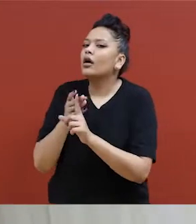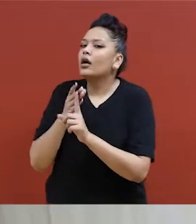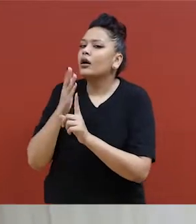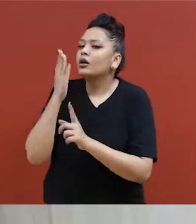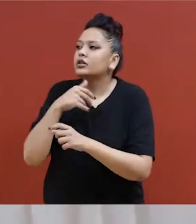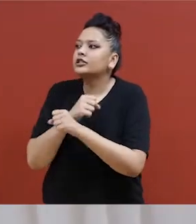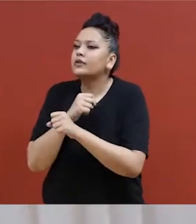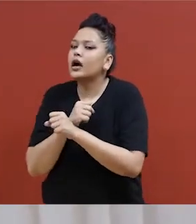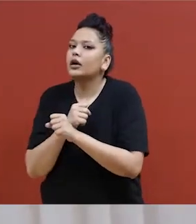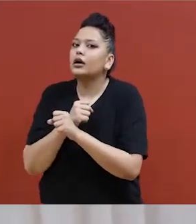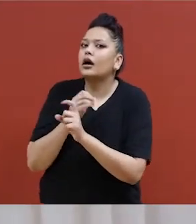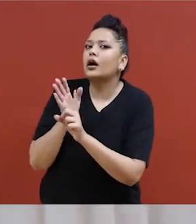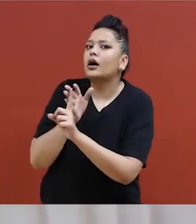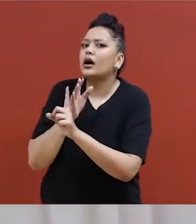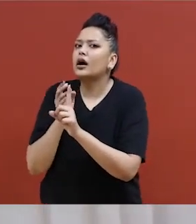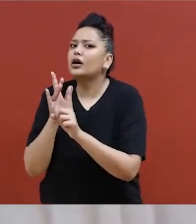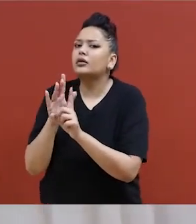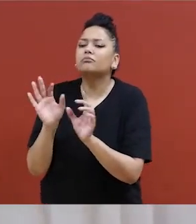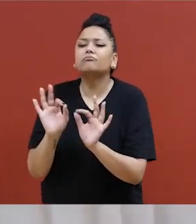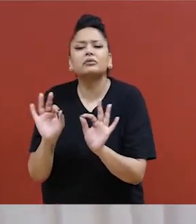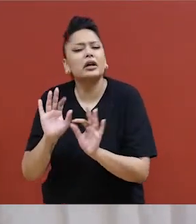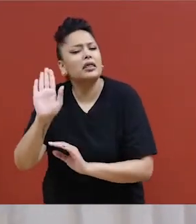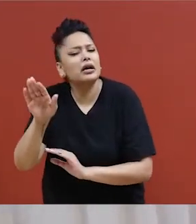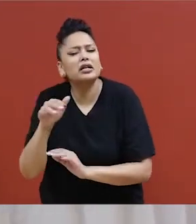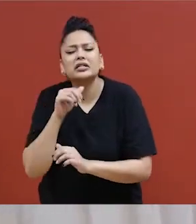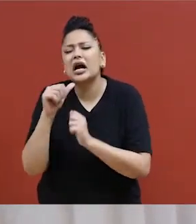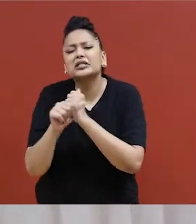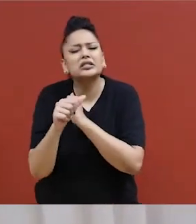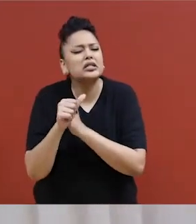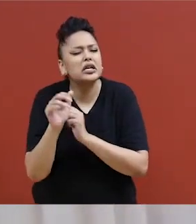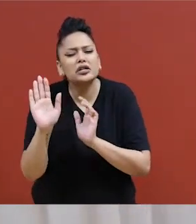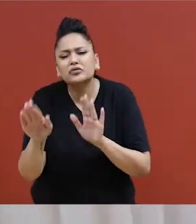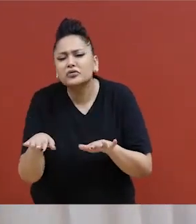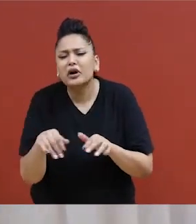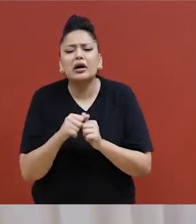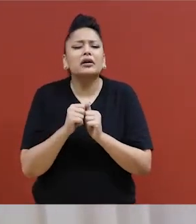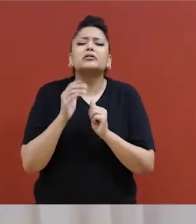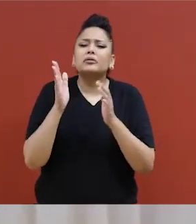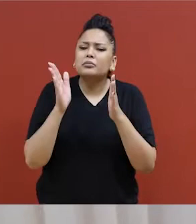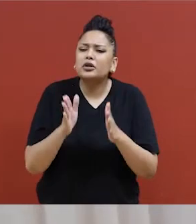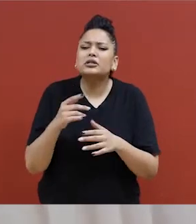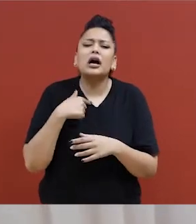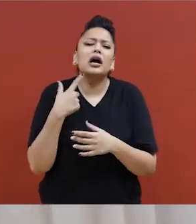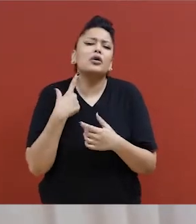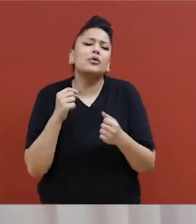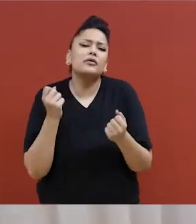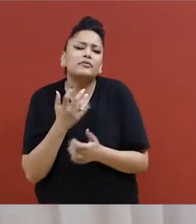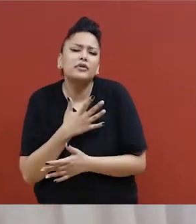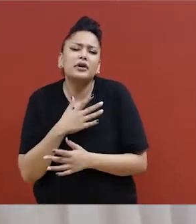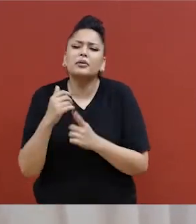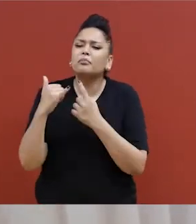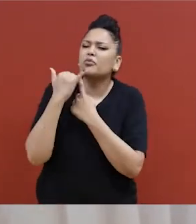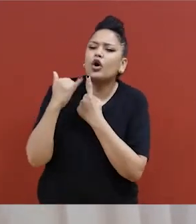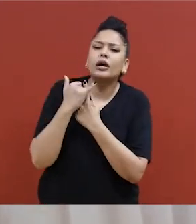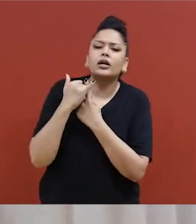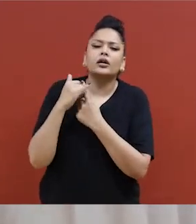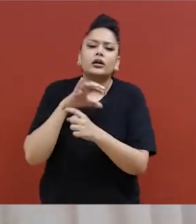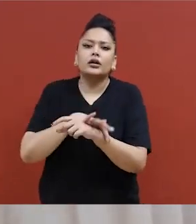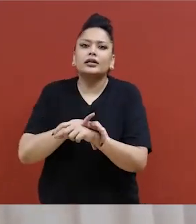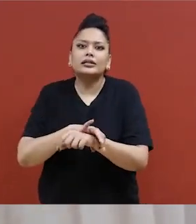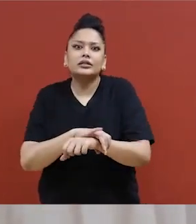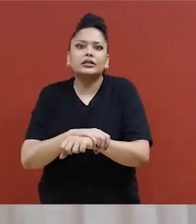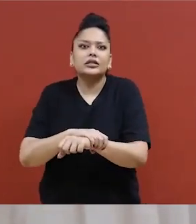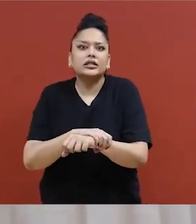self-defense if I think that I am in no more danger than simply somebody trying to intimidate me with their